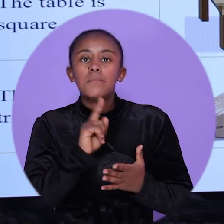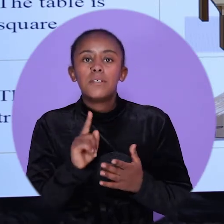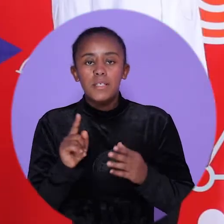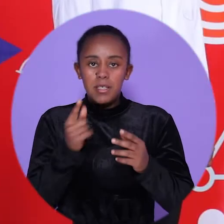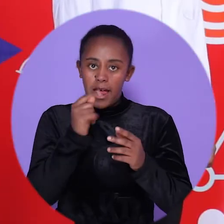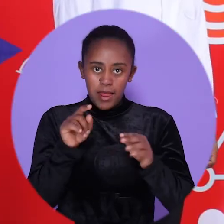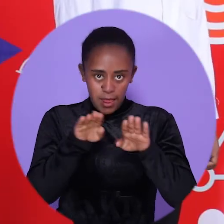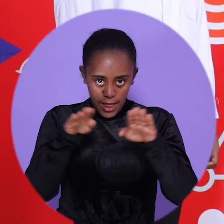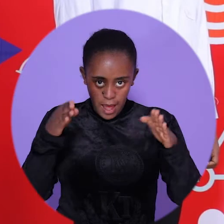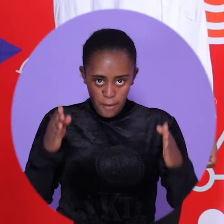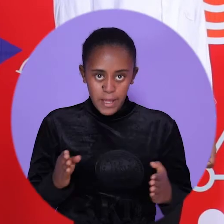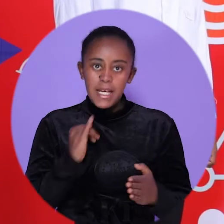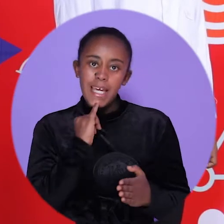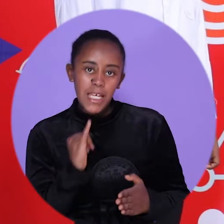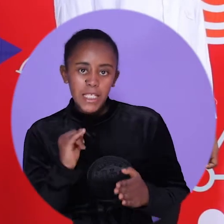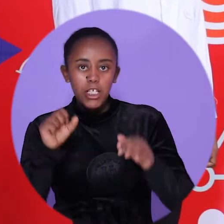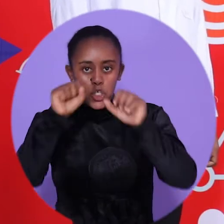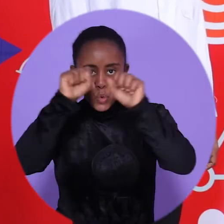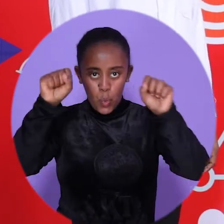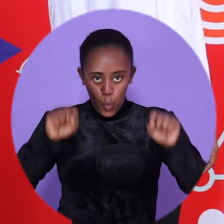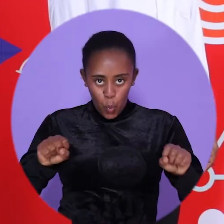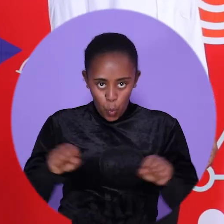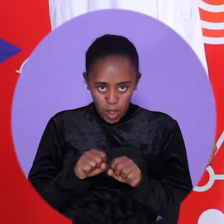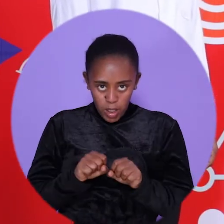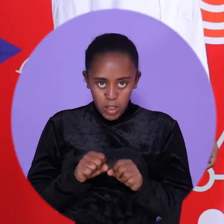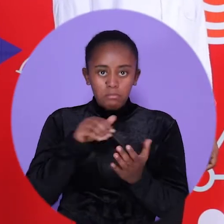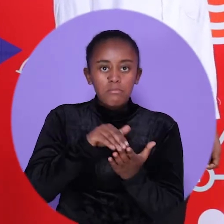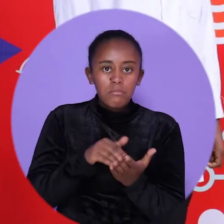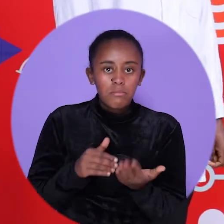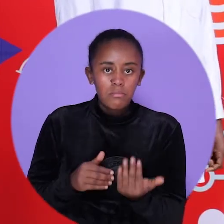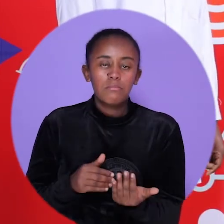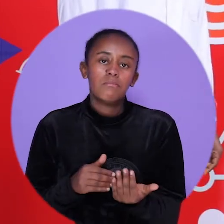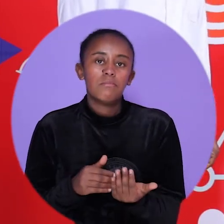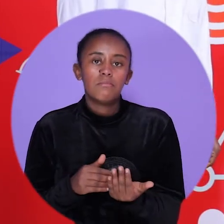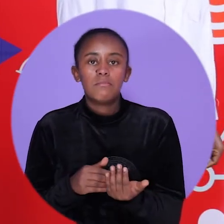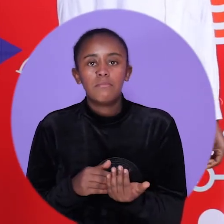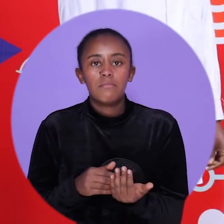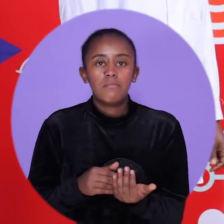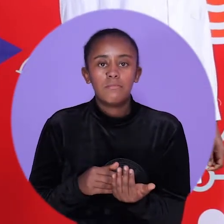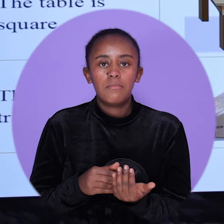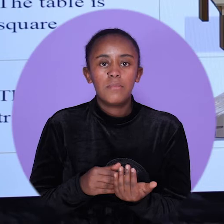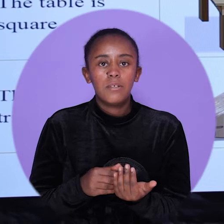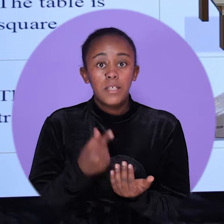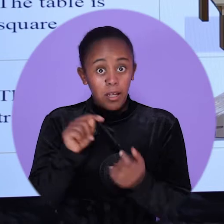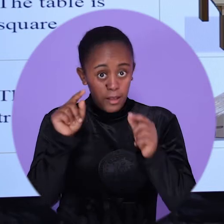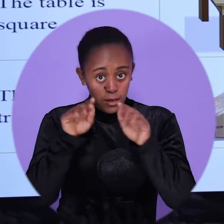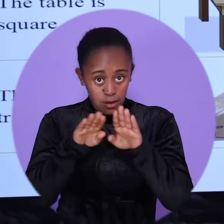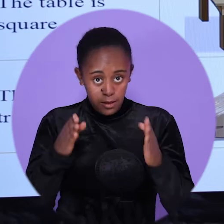square. Student, please say after me. The sentence, it says, the table is square.